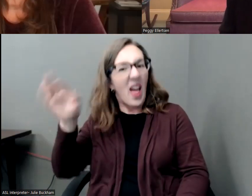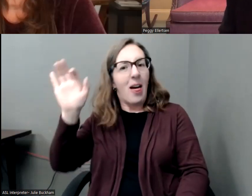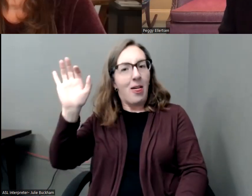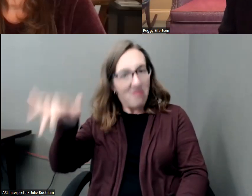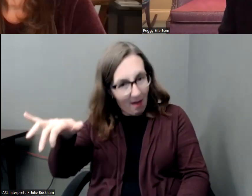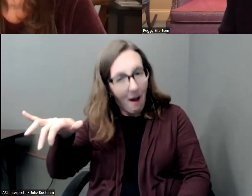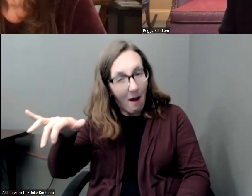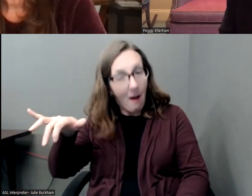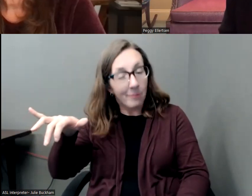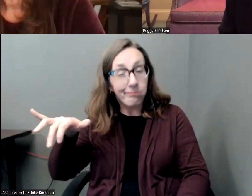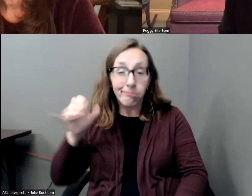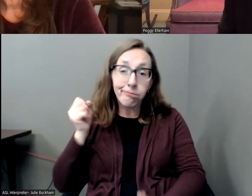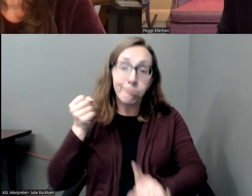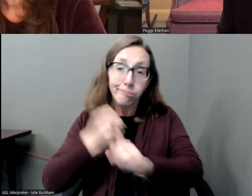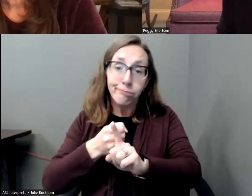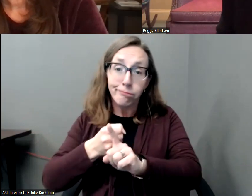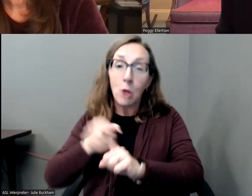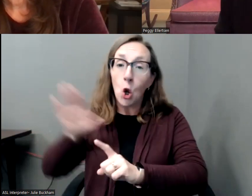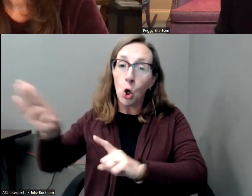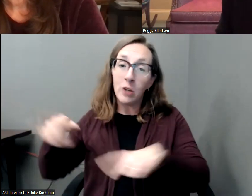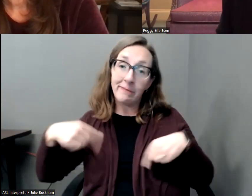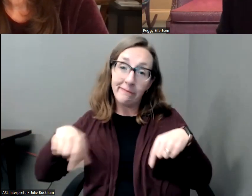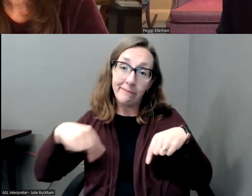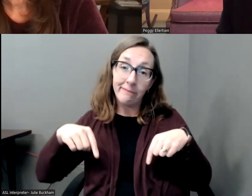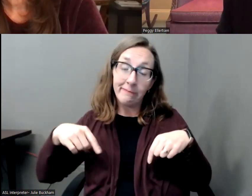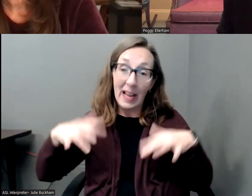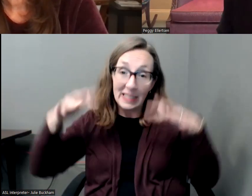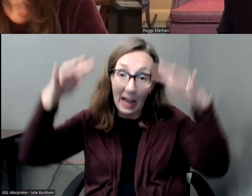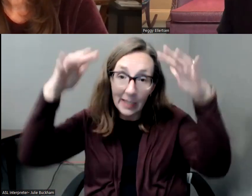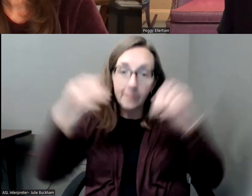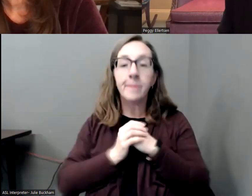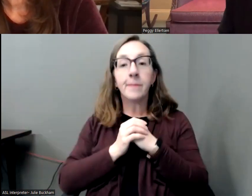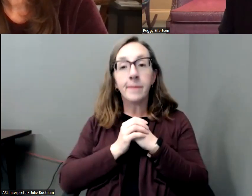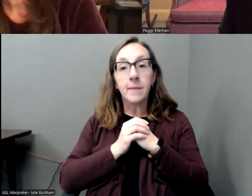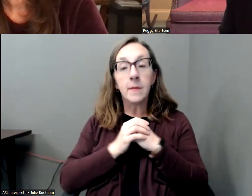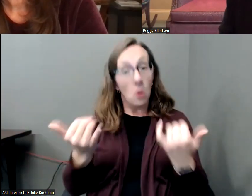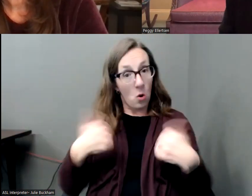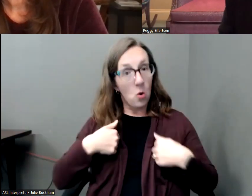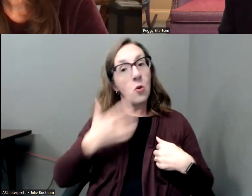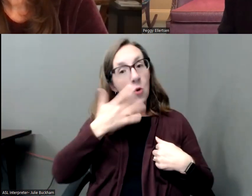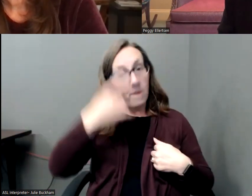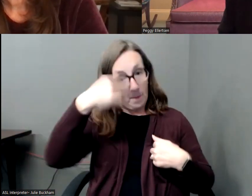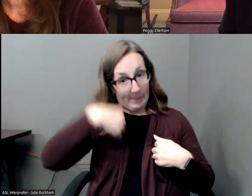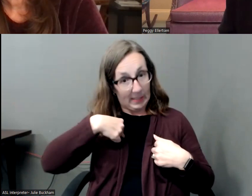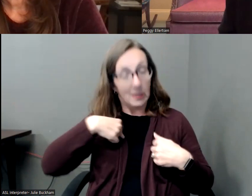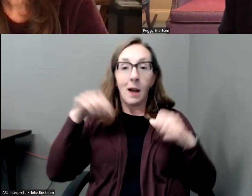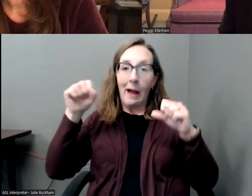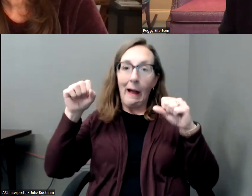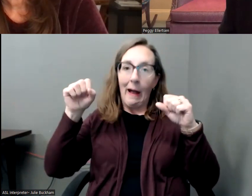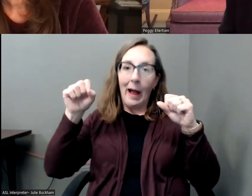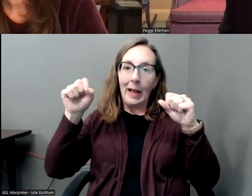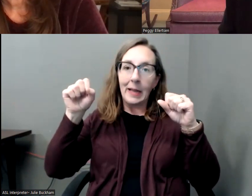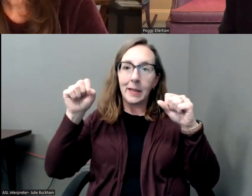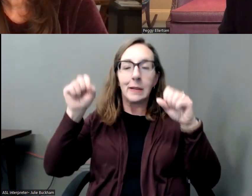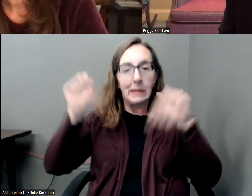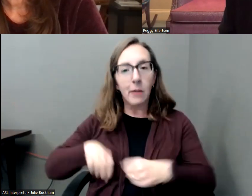her anxiety. So fortunately, I've been able to access some pretty remarkable